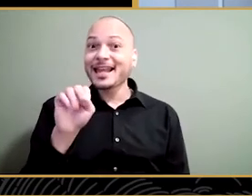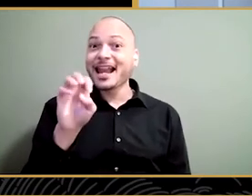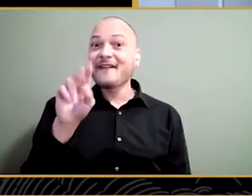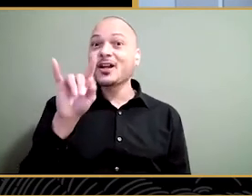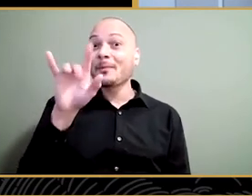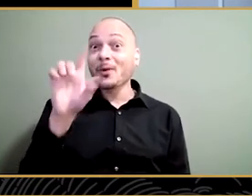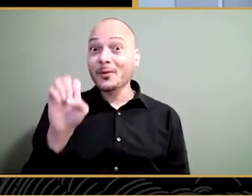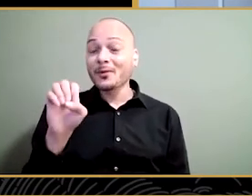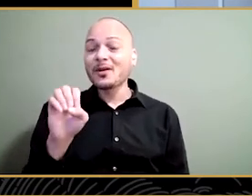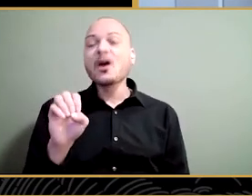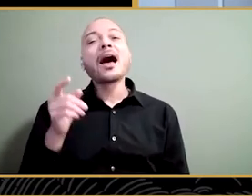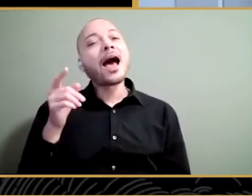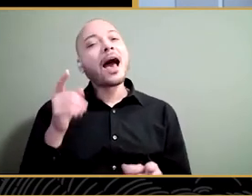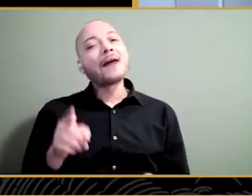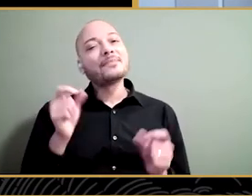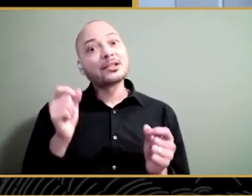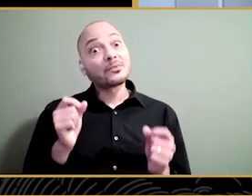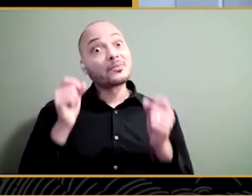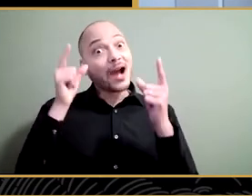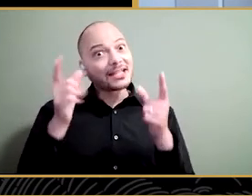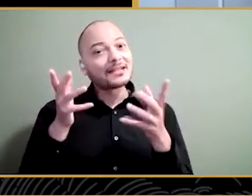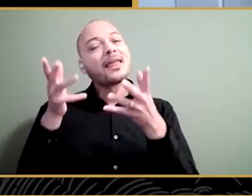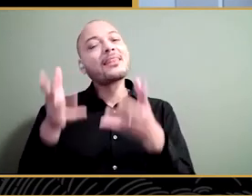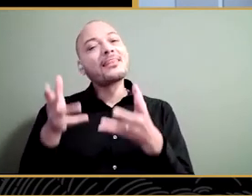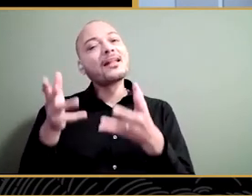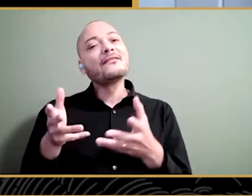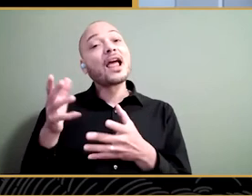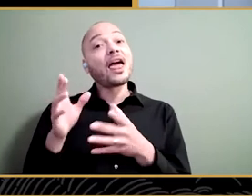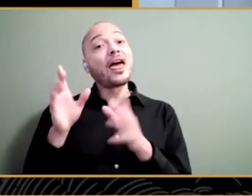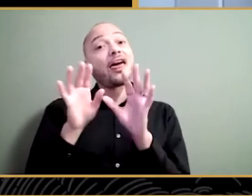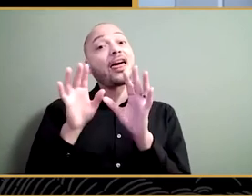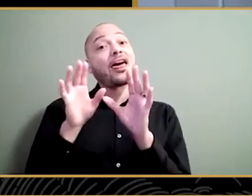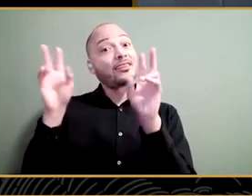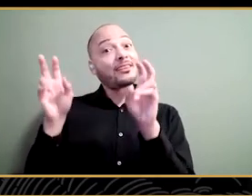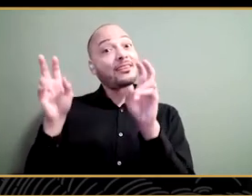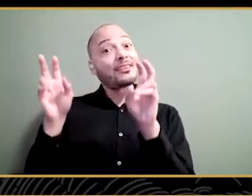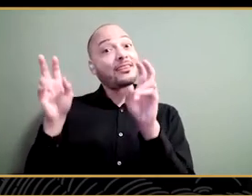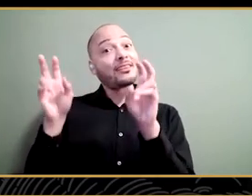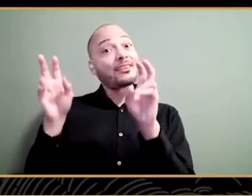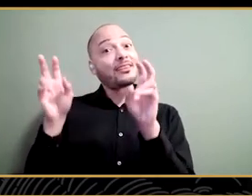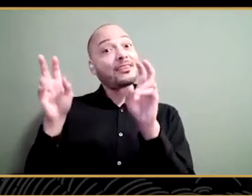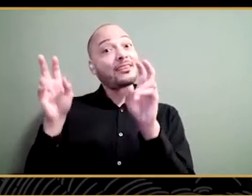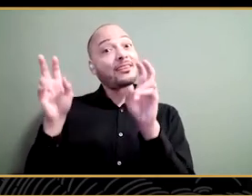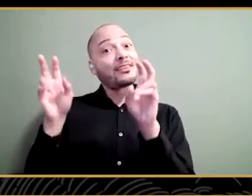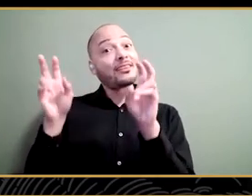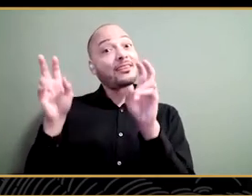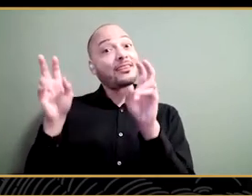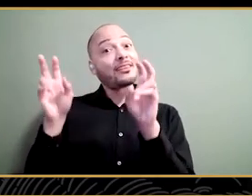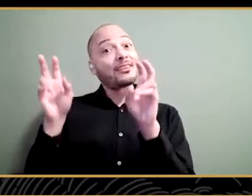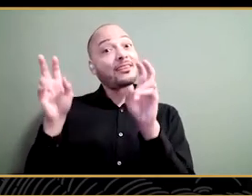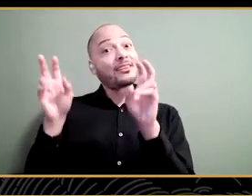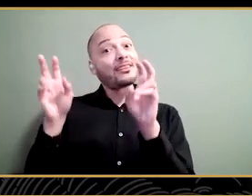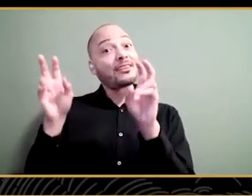surprising in its weaving of the themes of regret and love. Thank you, Natasha. Quoted text from